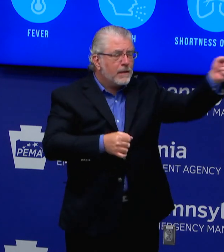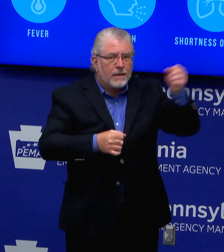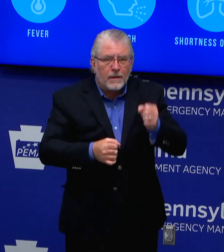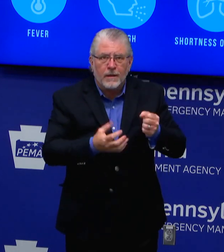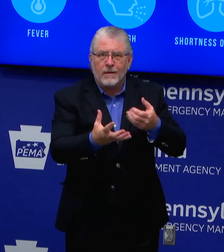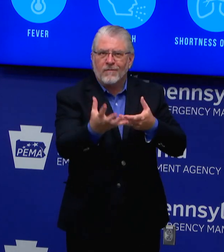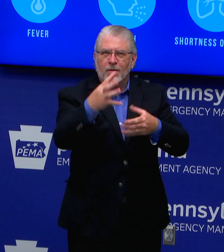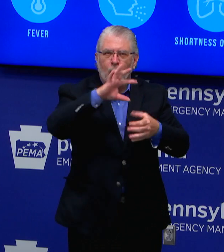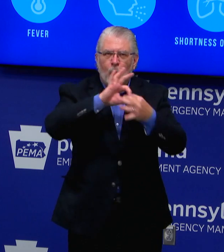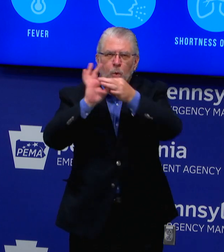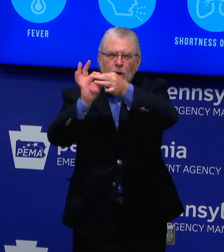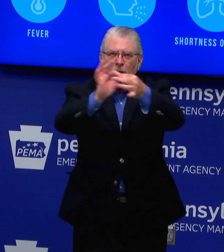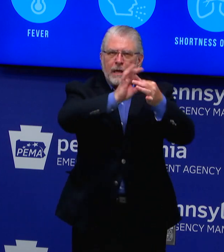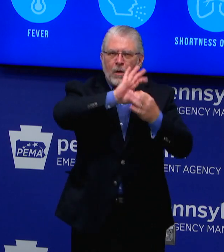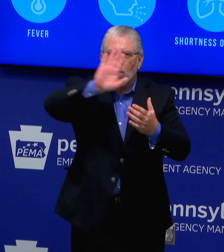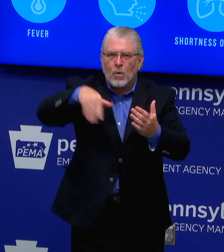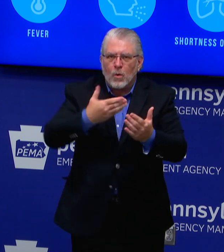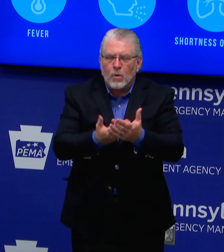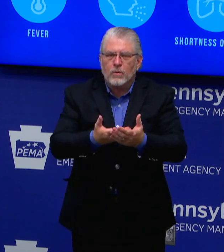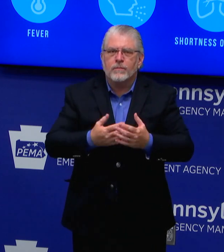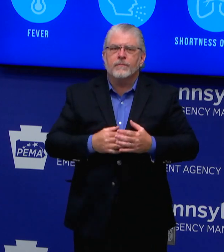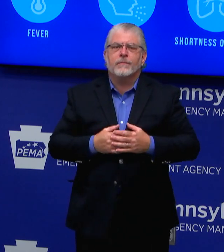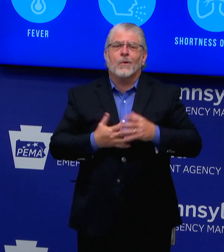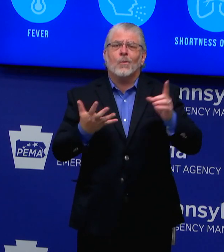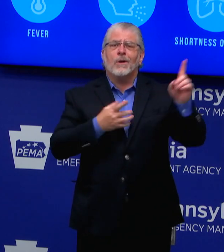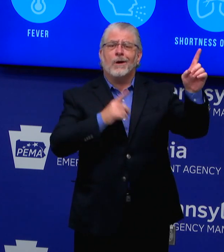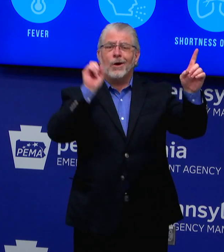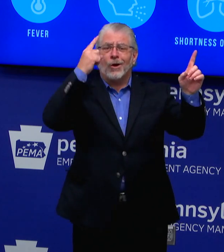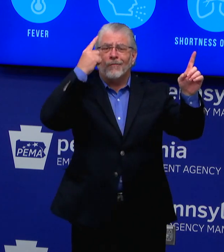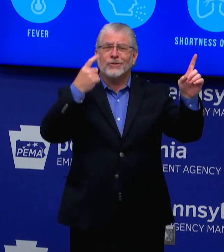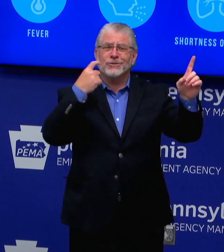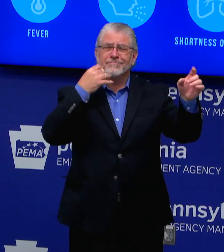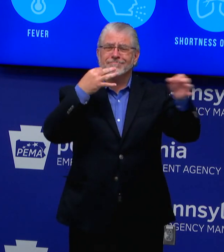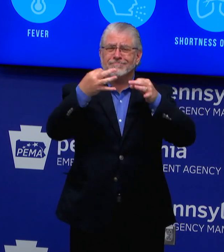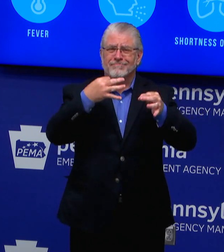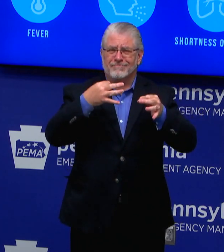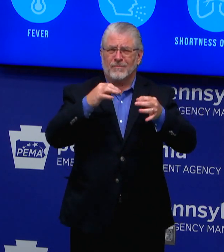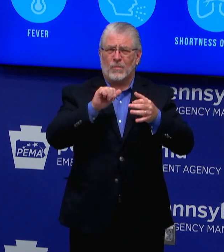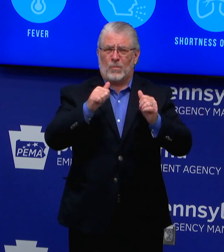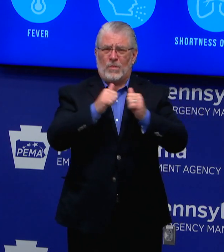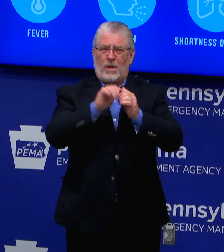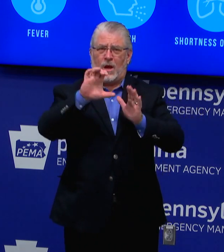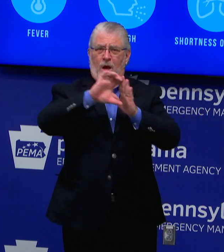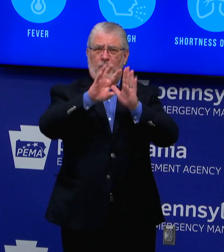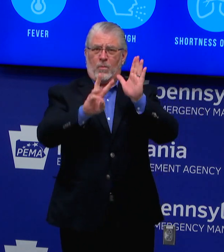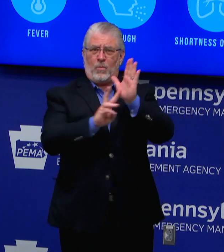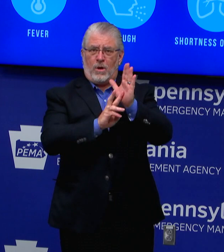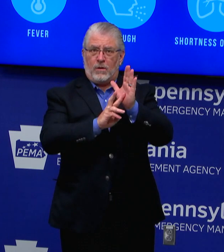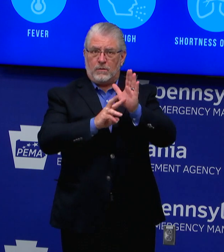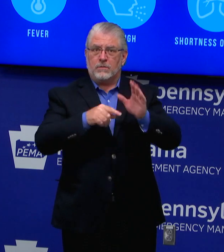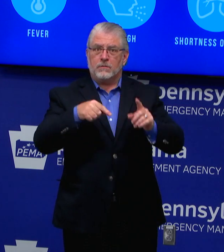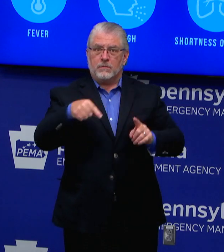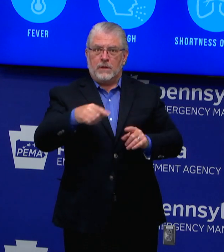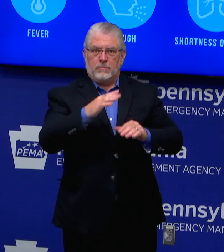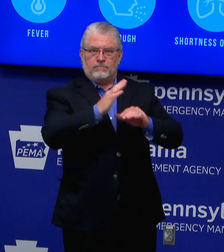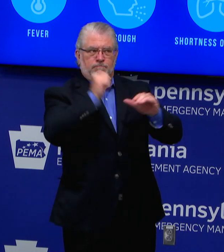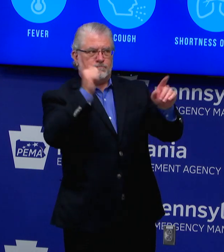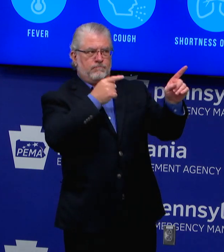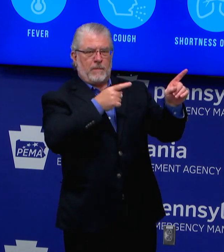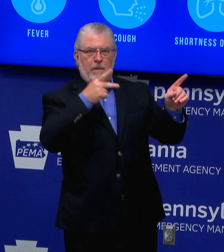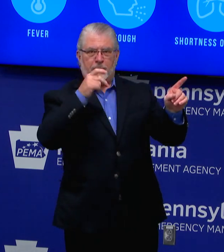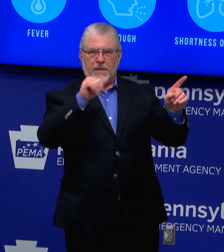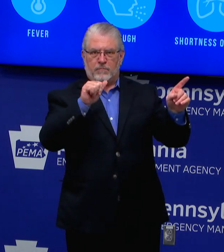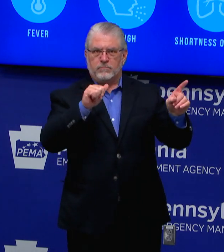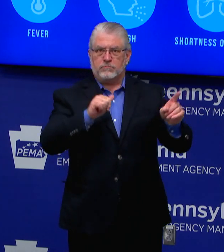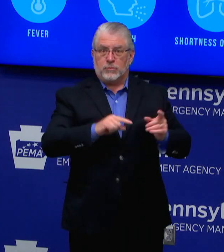our Commonwealth Response Coordination Center here at PEMA has been activated since the beginning of March, prior to the first case of COVID-19 ever being reported